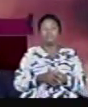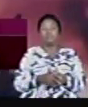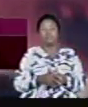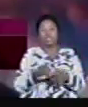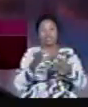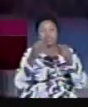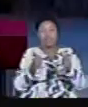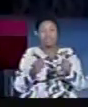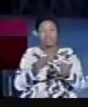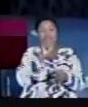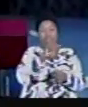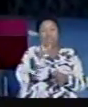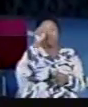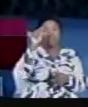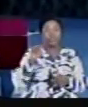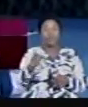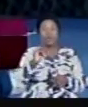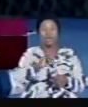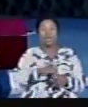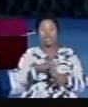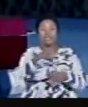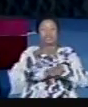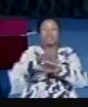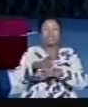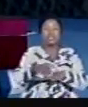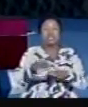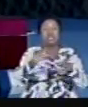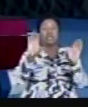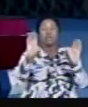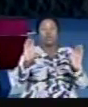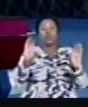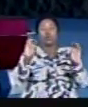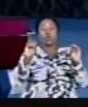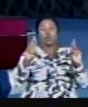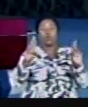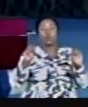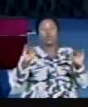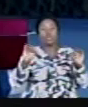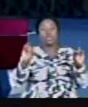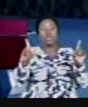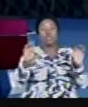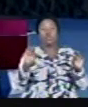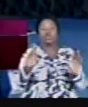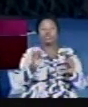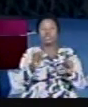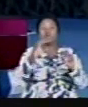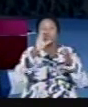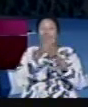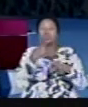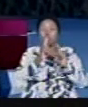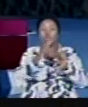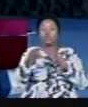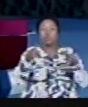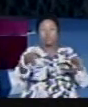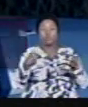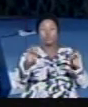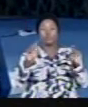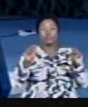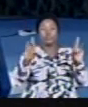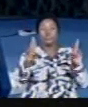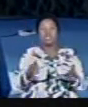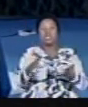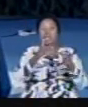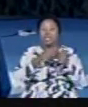I sent, Cornelius talking to Peter, I sent to thee, and thou hast well